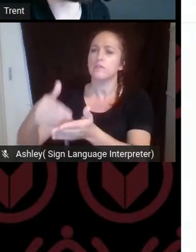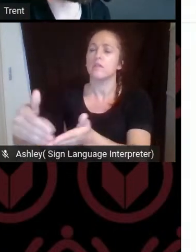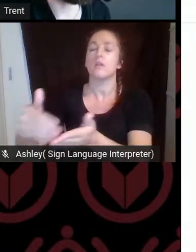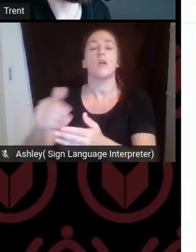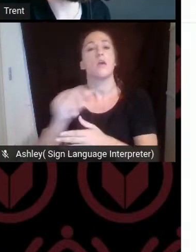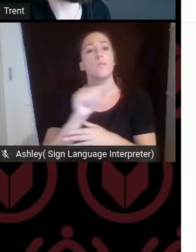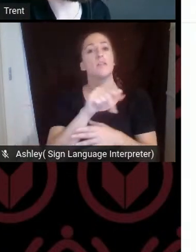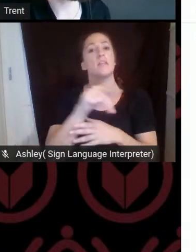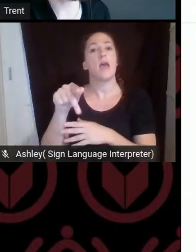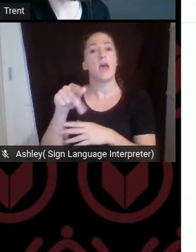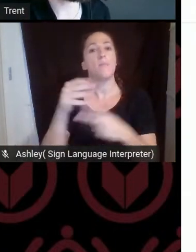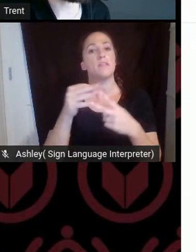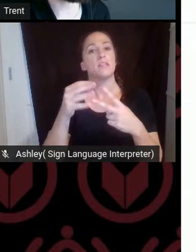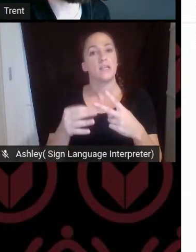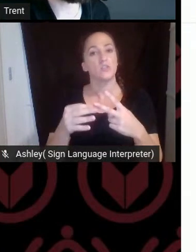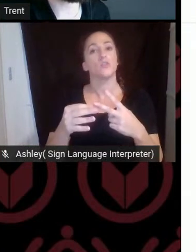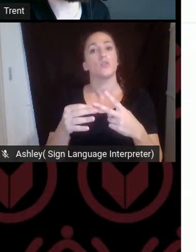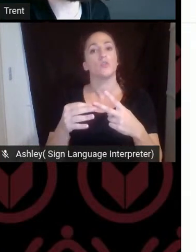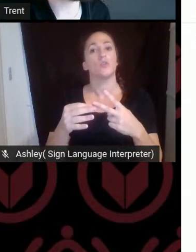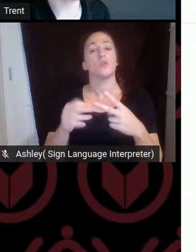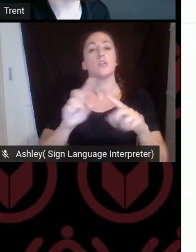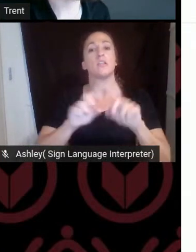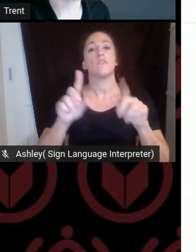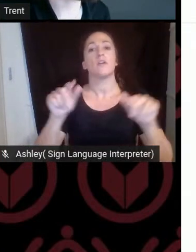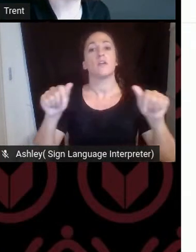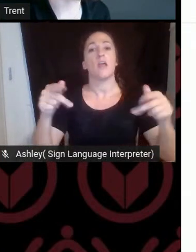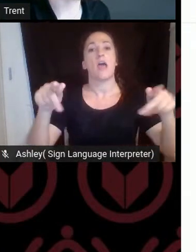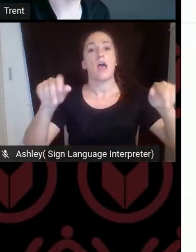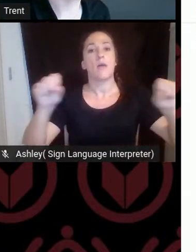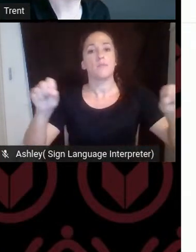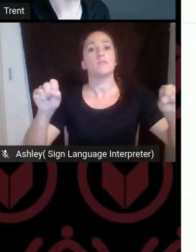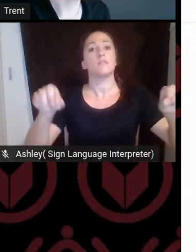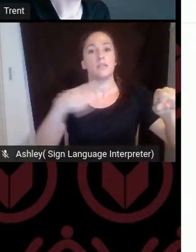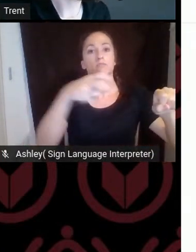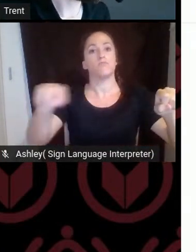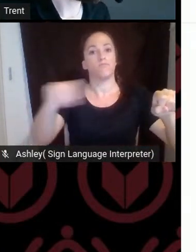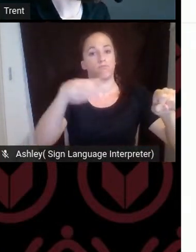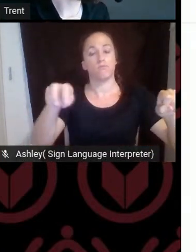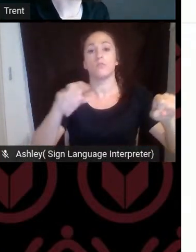between apps. So I'm going to click now on the Gmail icon,